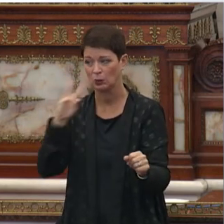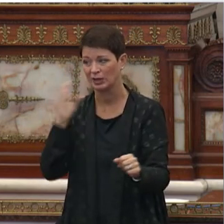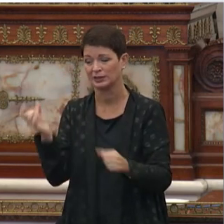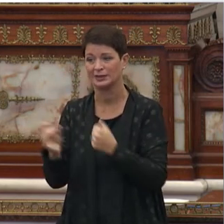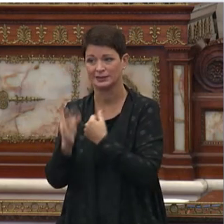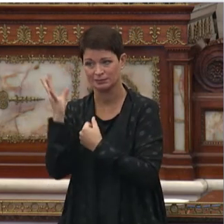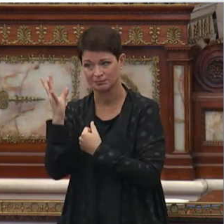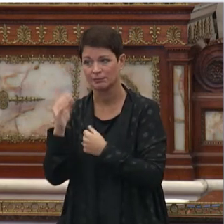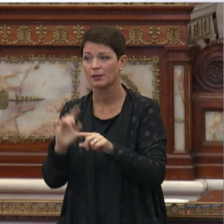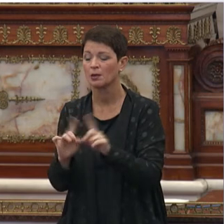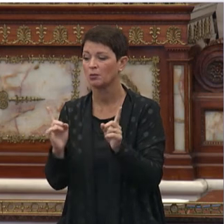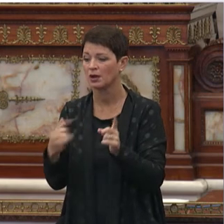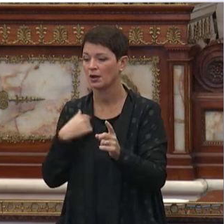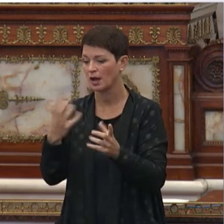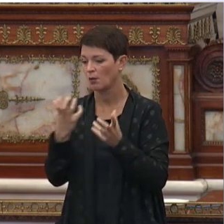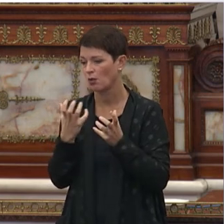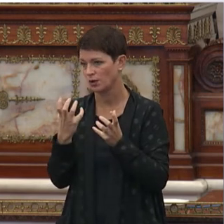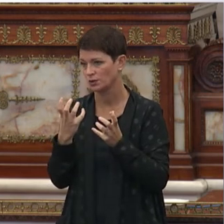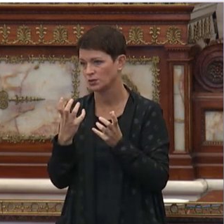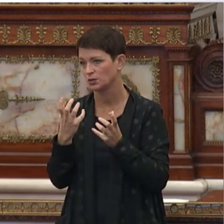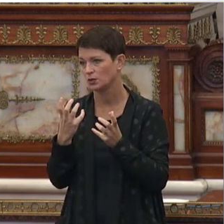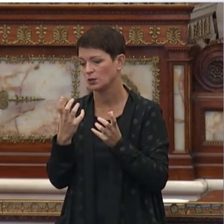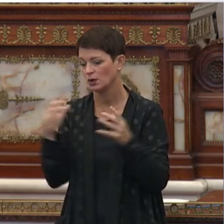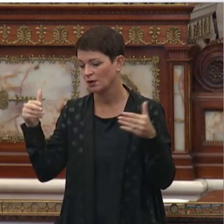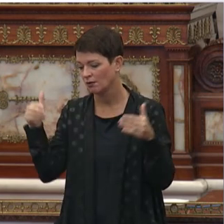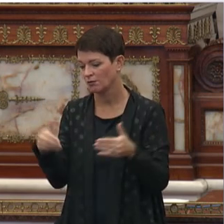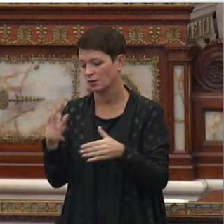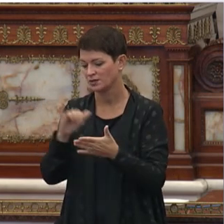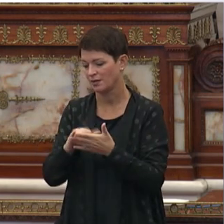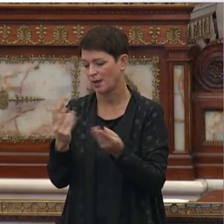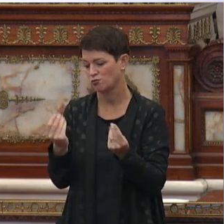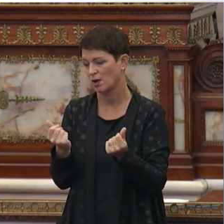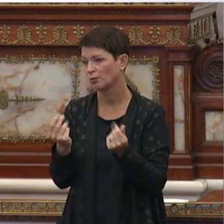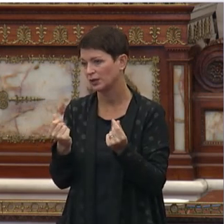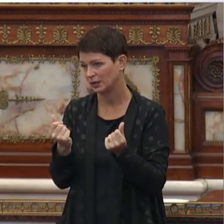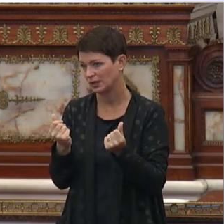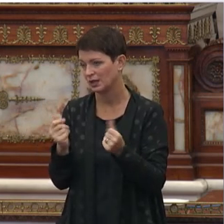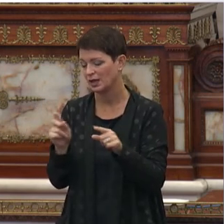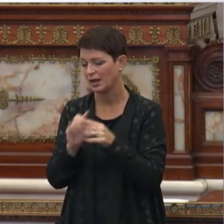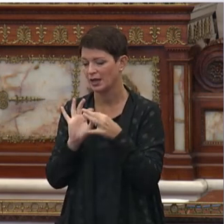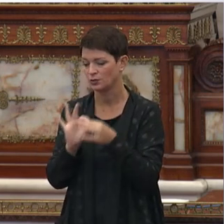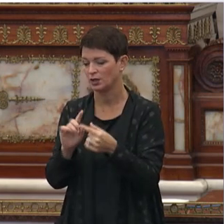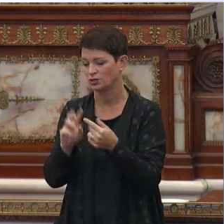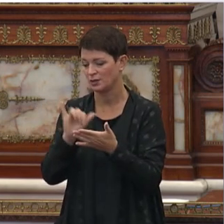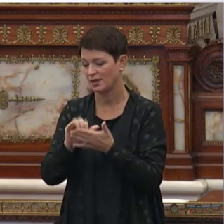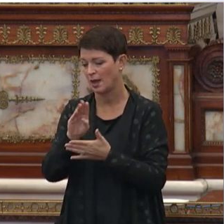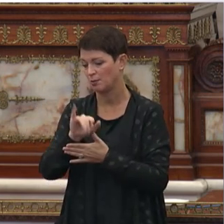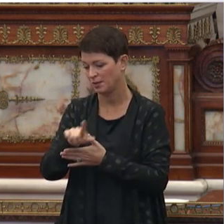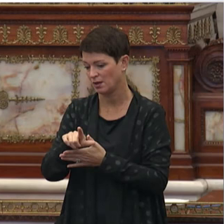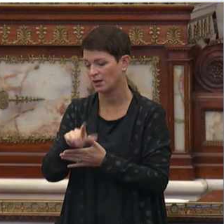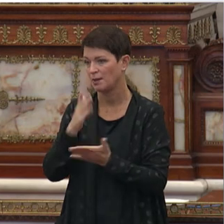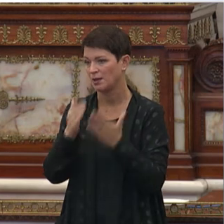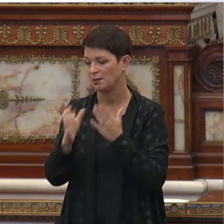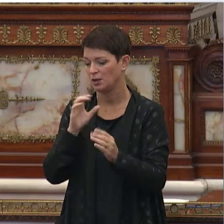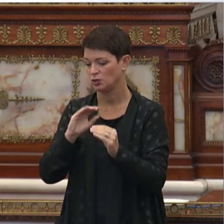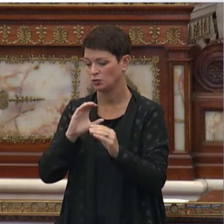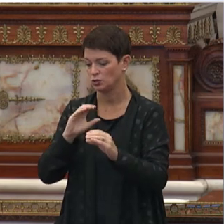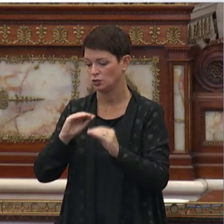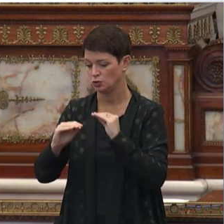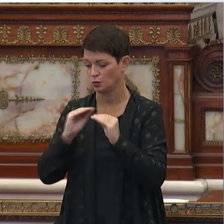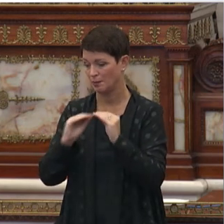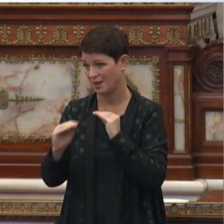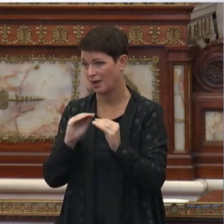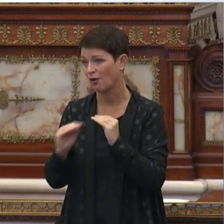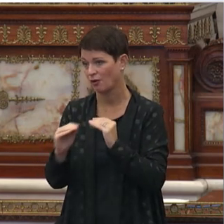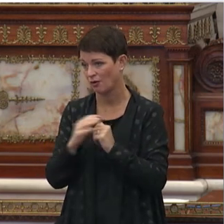would like to just put a focus on that property as it relates to this bill and maybe doing repairs. There is